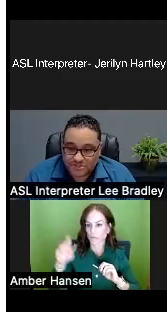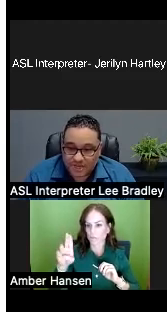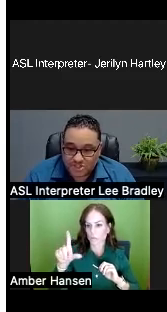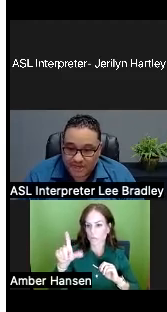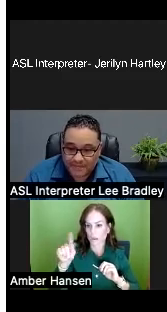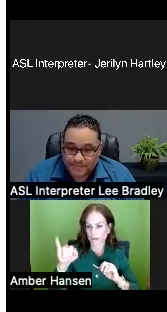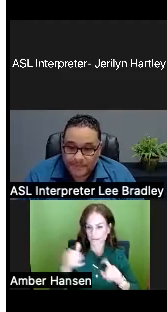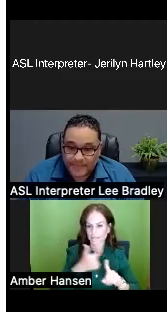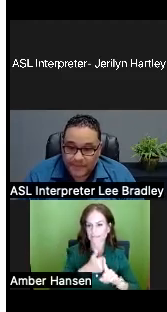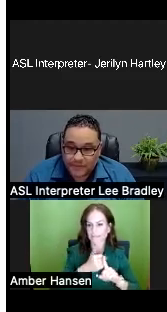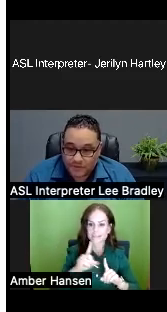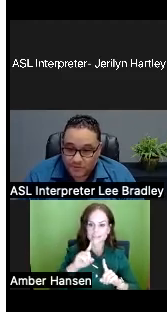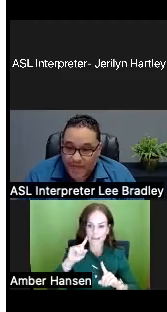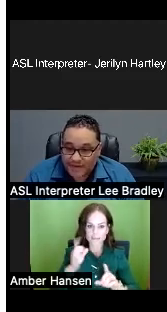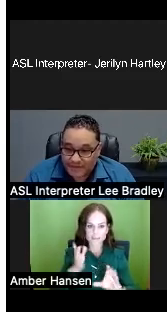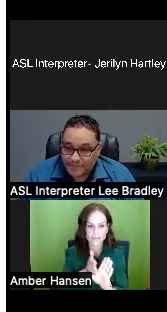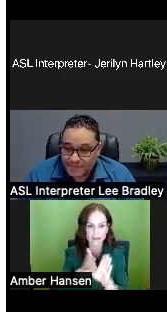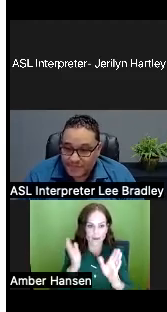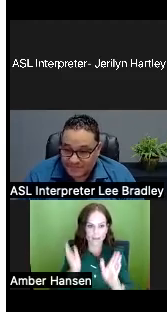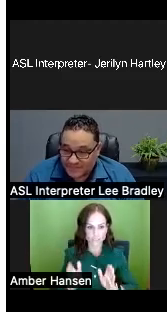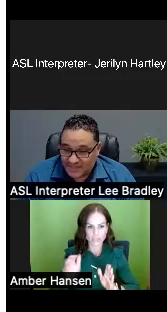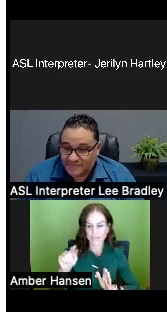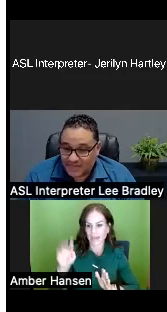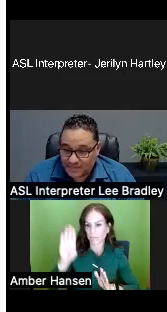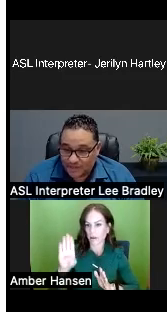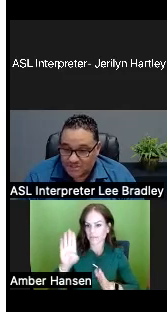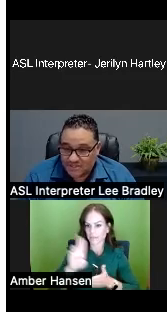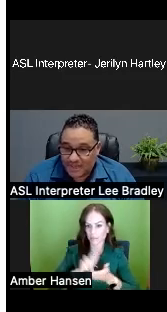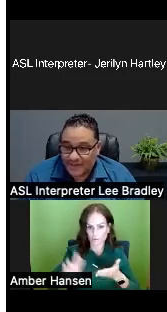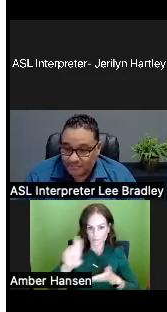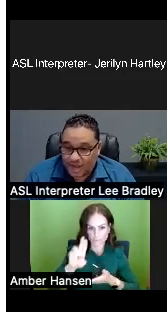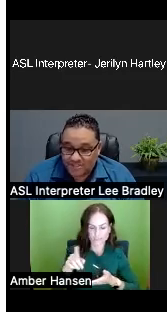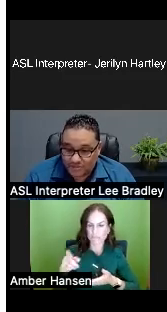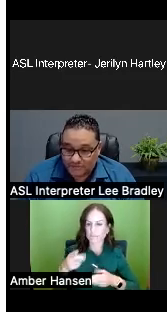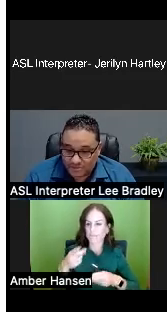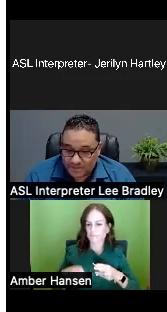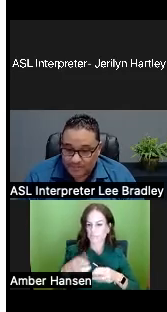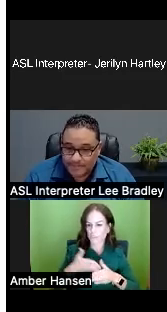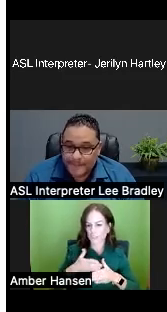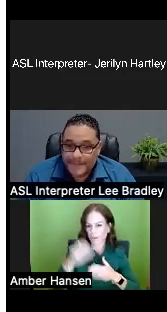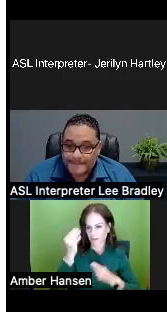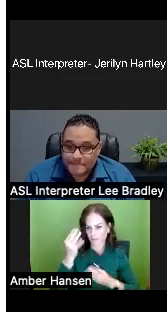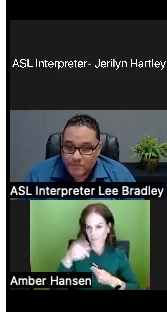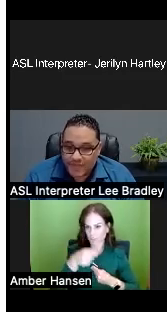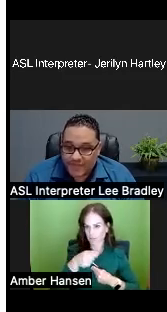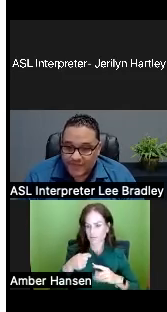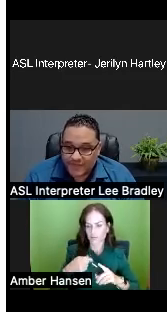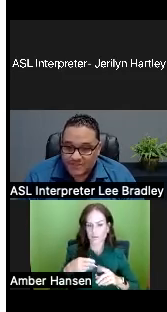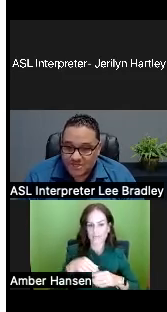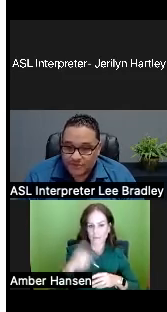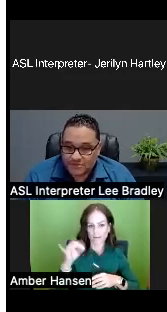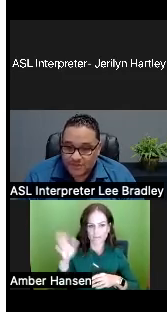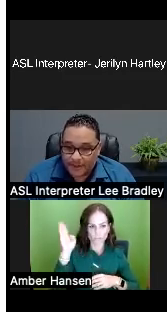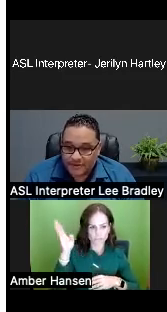Dr. Sanjay Gulati is a deaf psychologist at Boston University. And